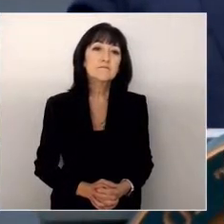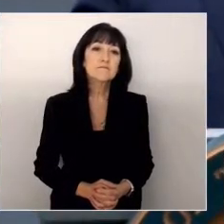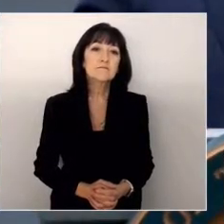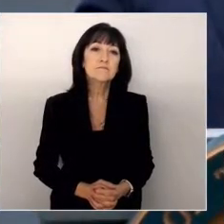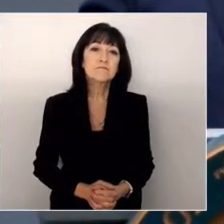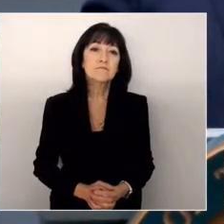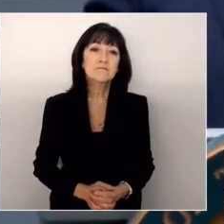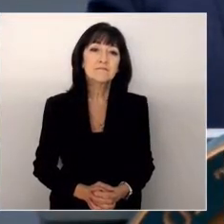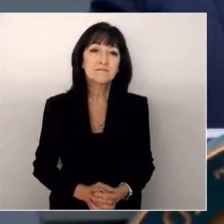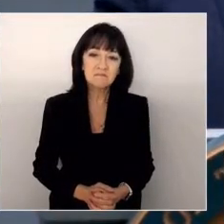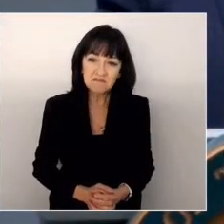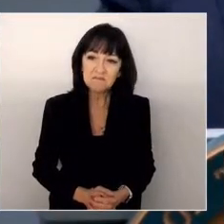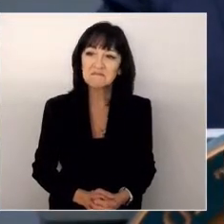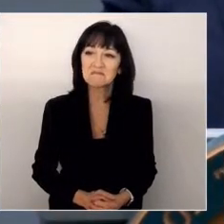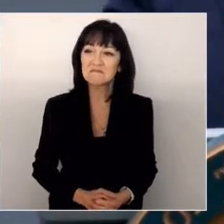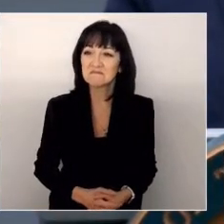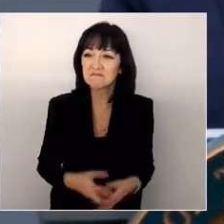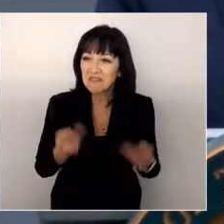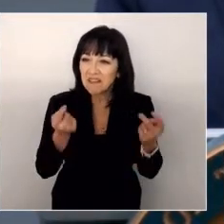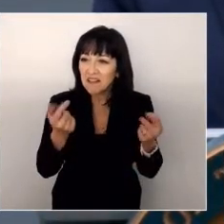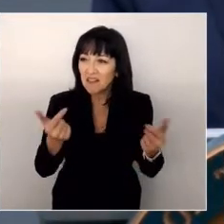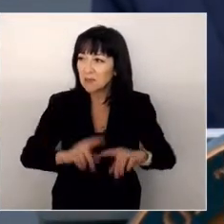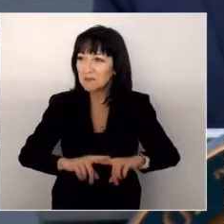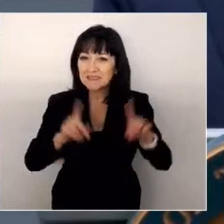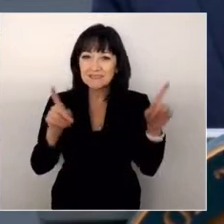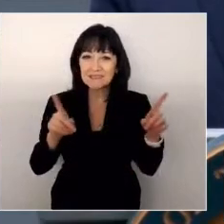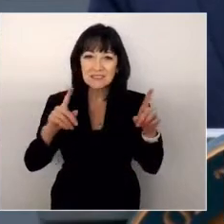Well, this is a little different.